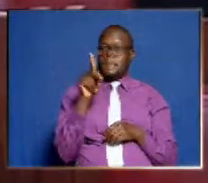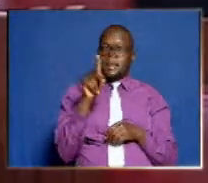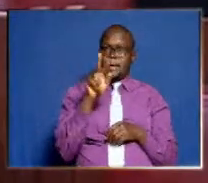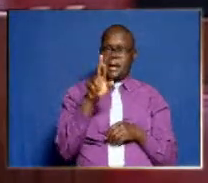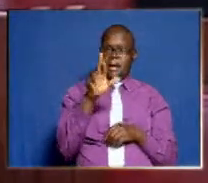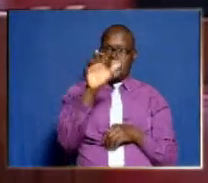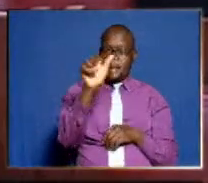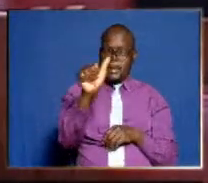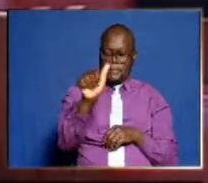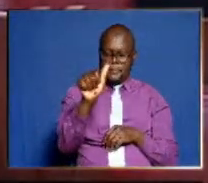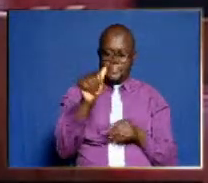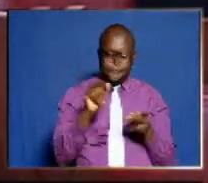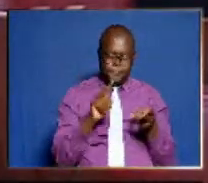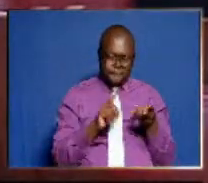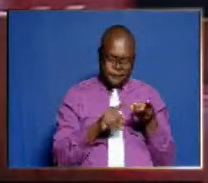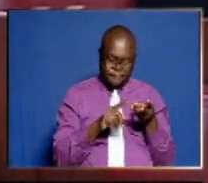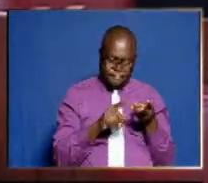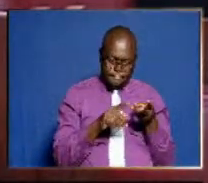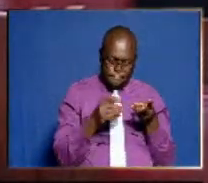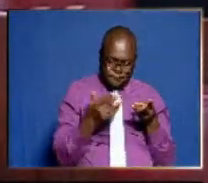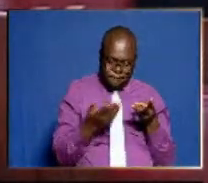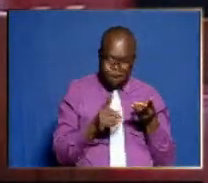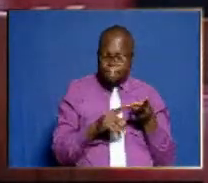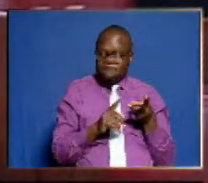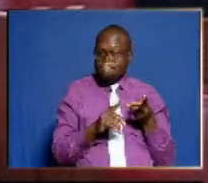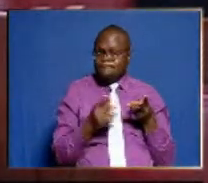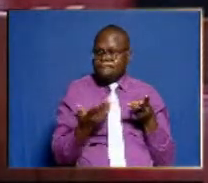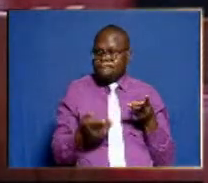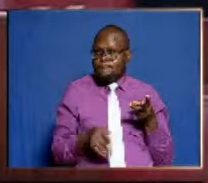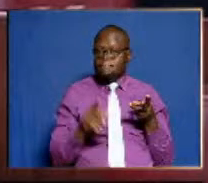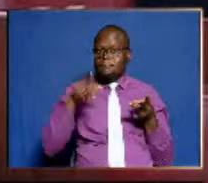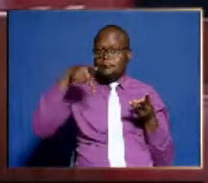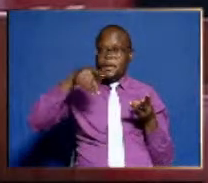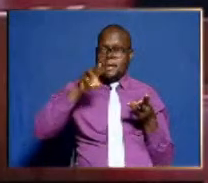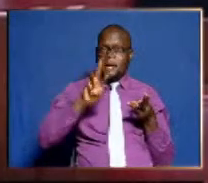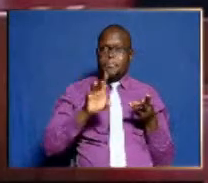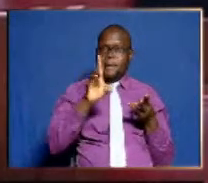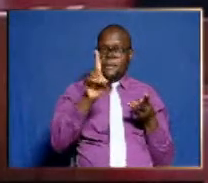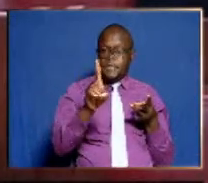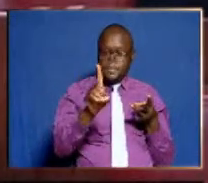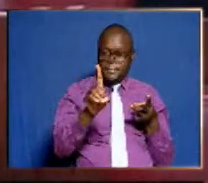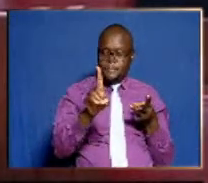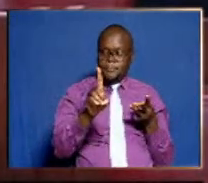Authority, that is KRA, and the PWD